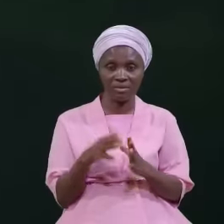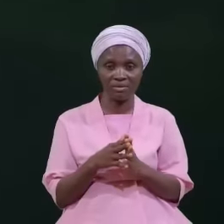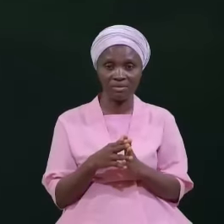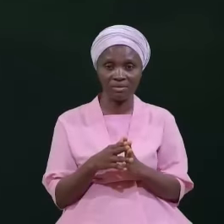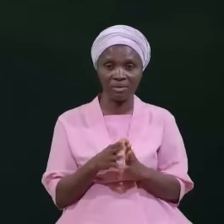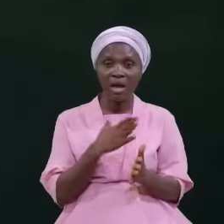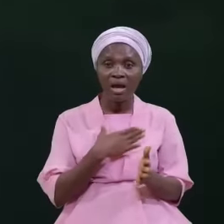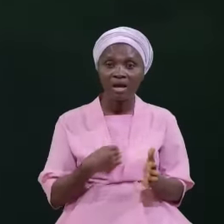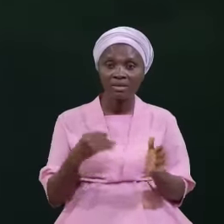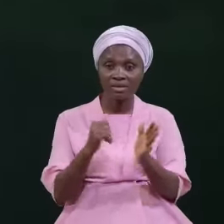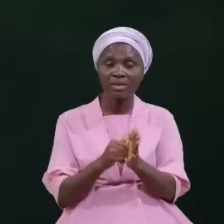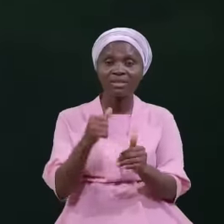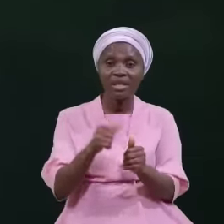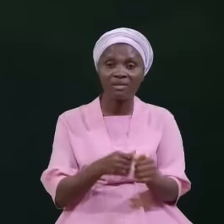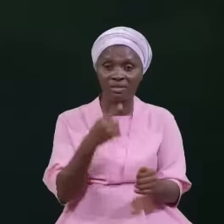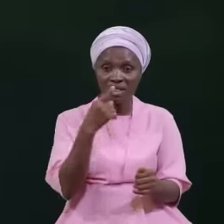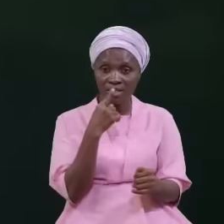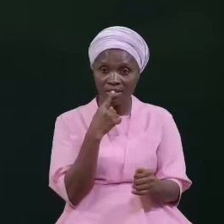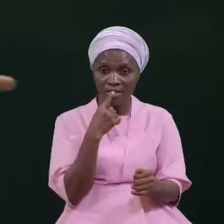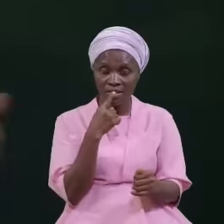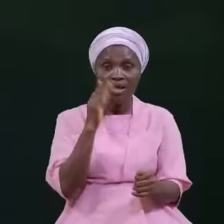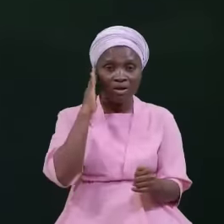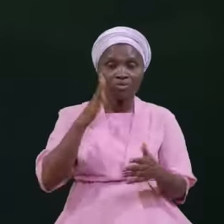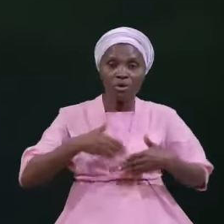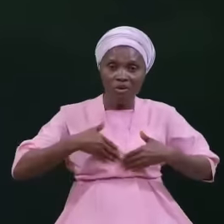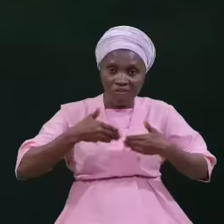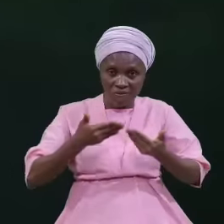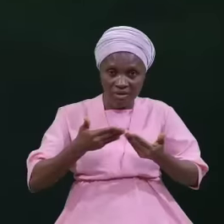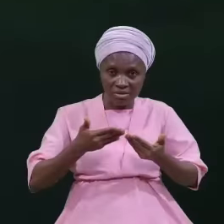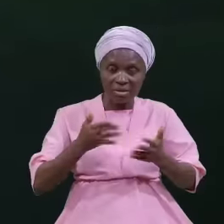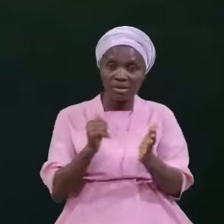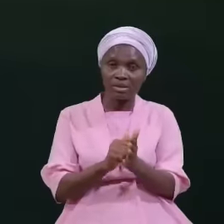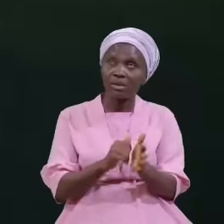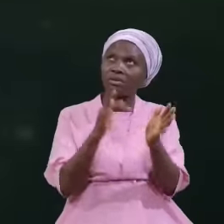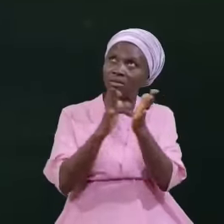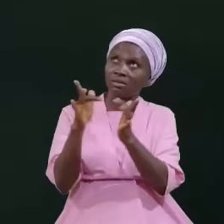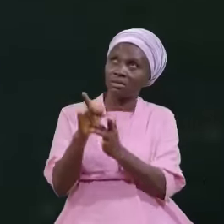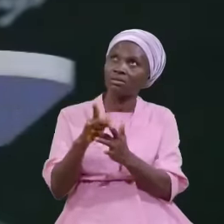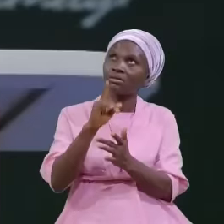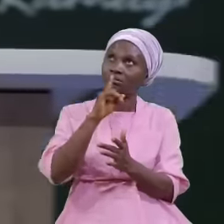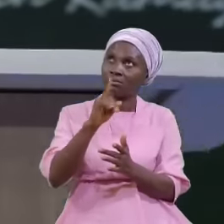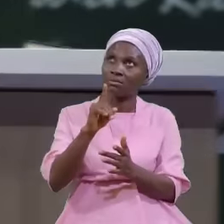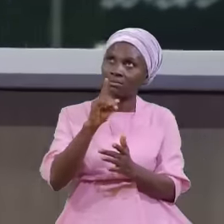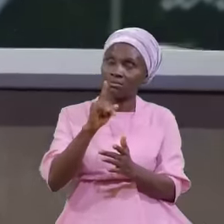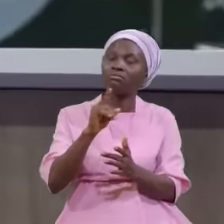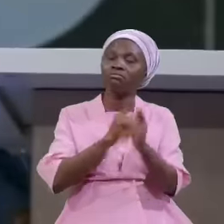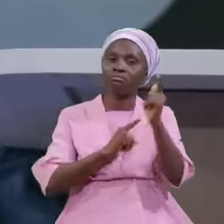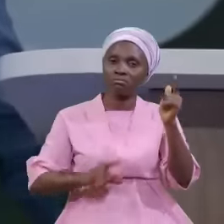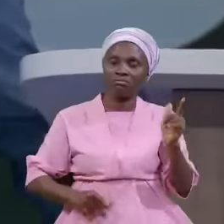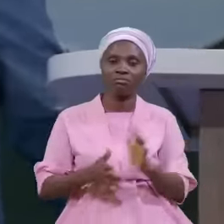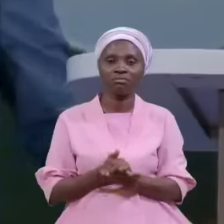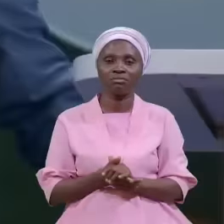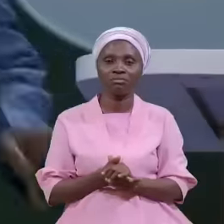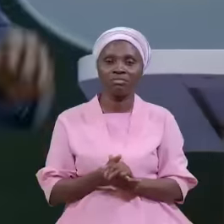every tongue should confess that Jesus Christ is Lord. That's what he calls you